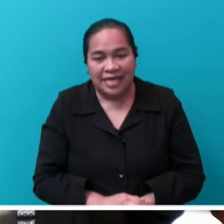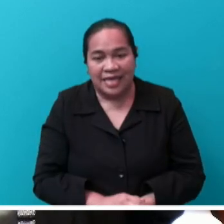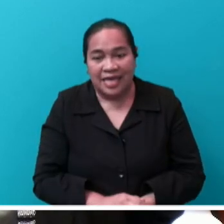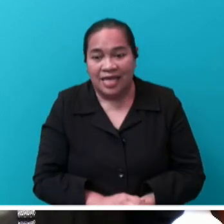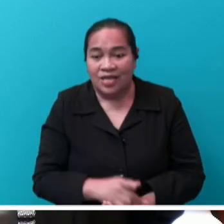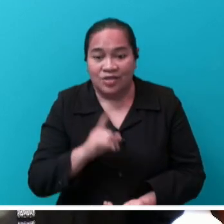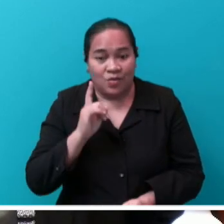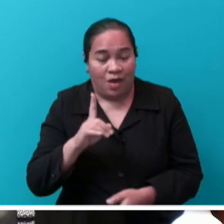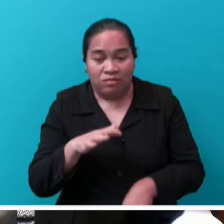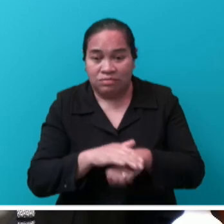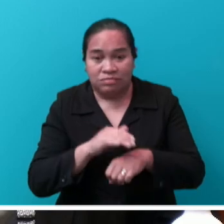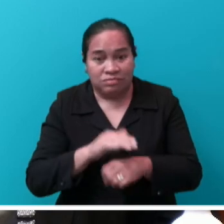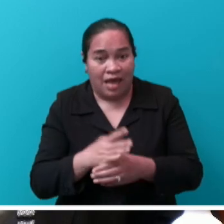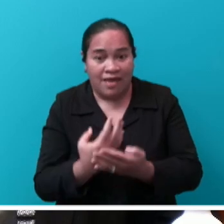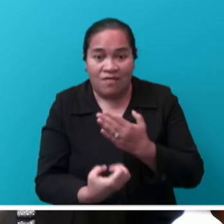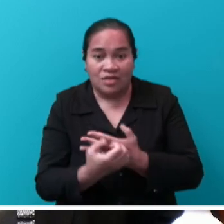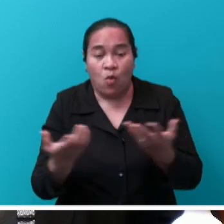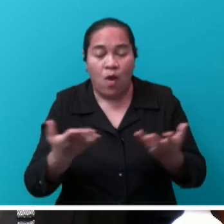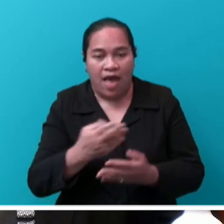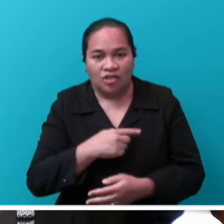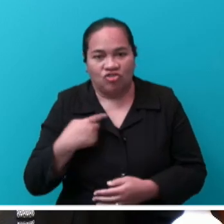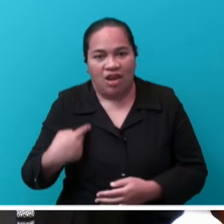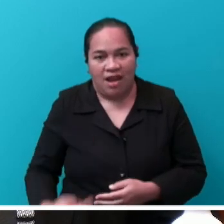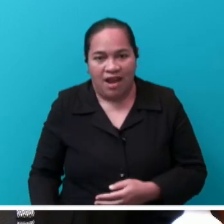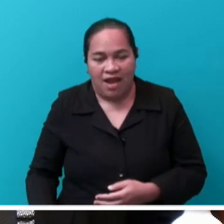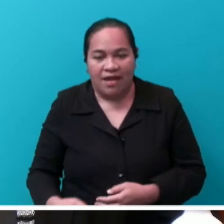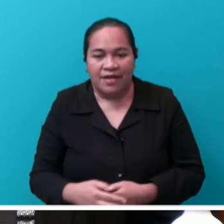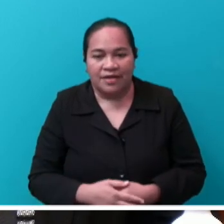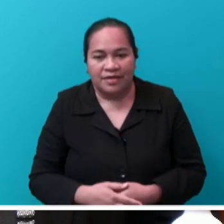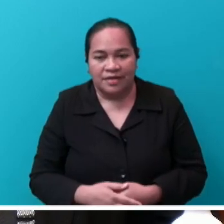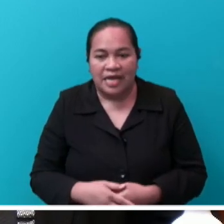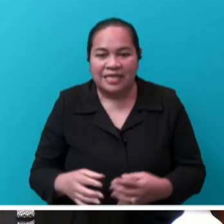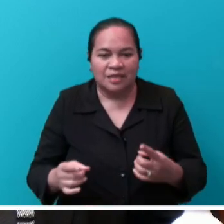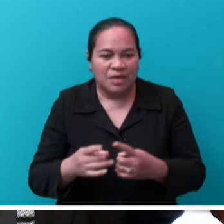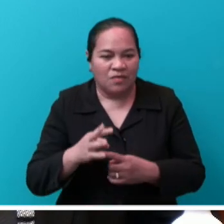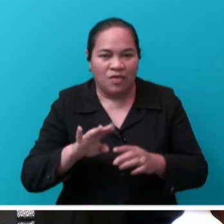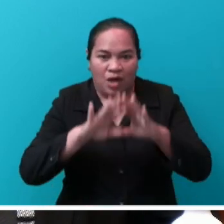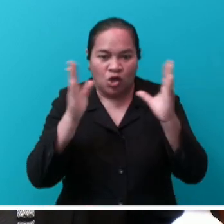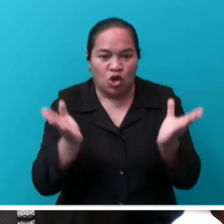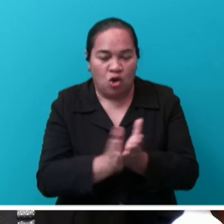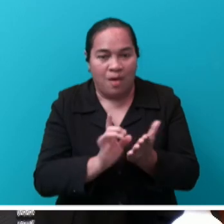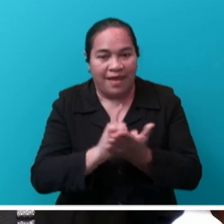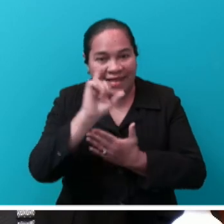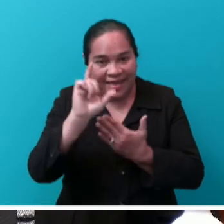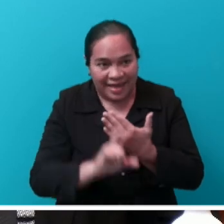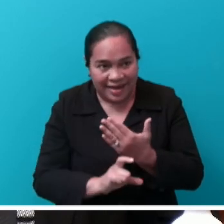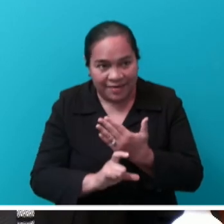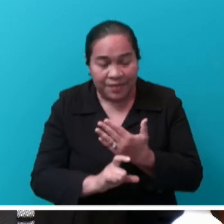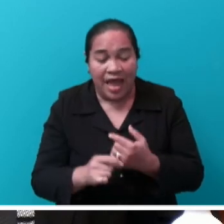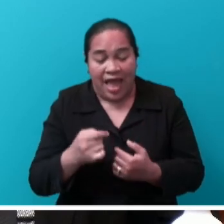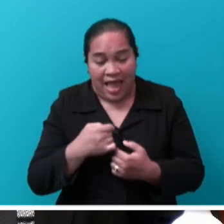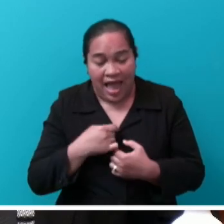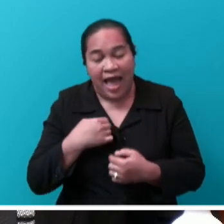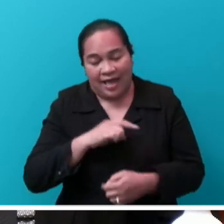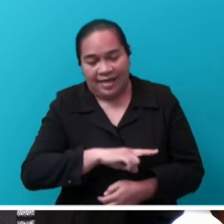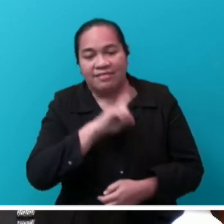premier events in China in terms of the global calendar. And I actually